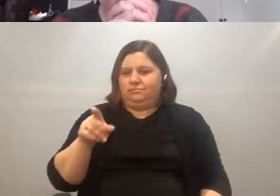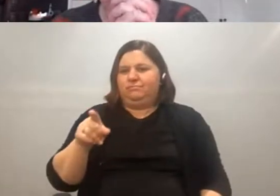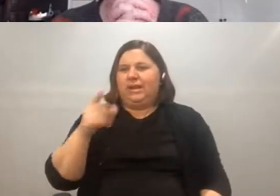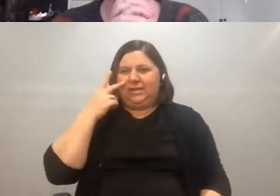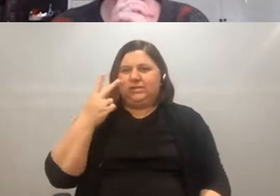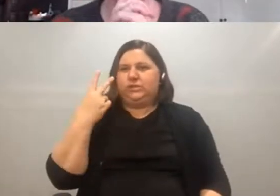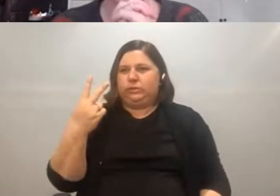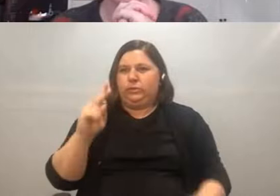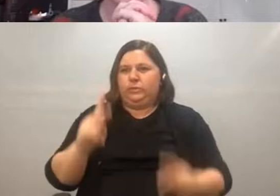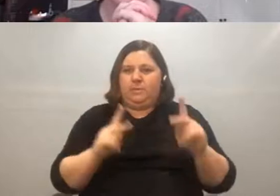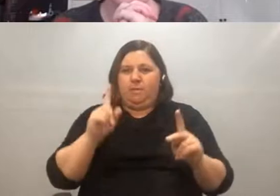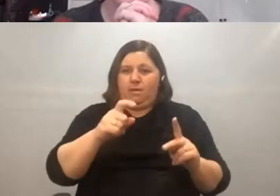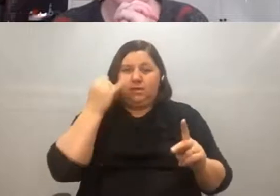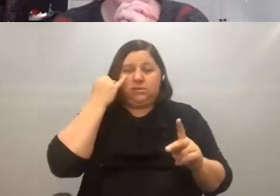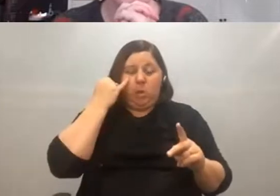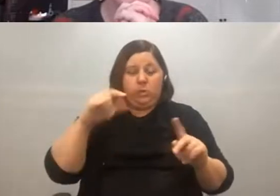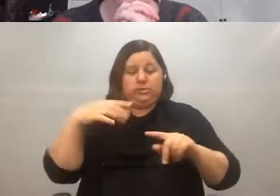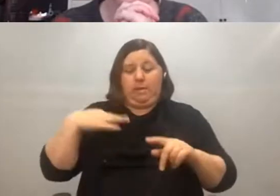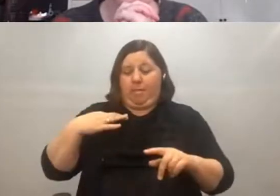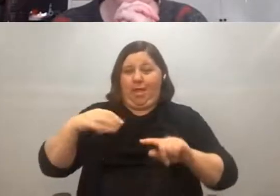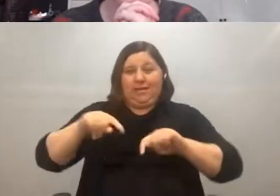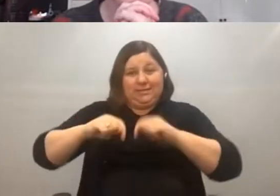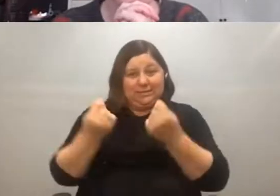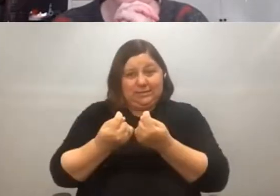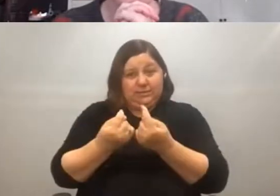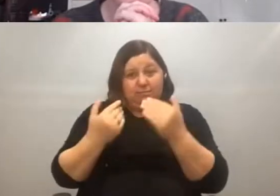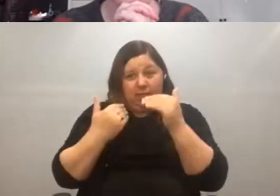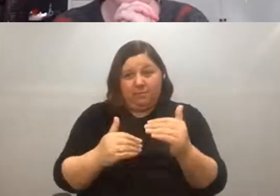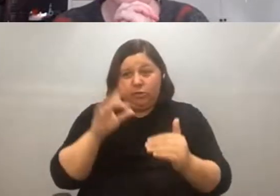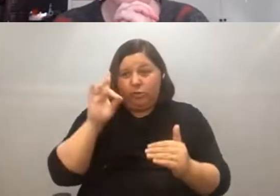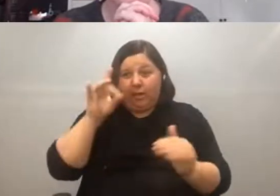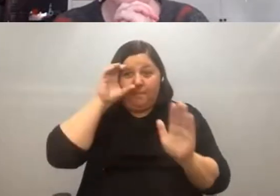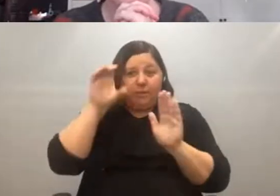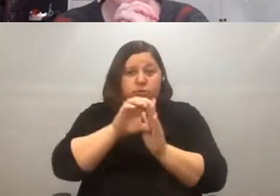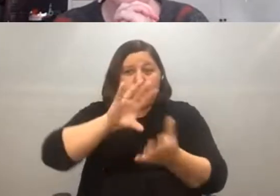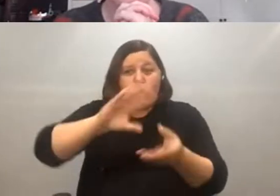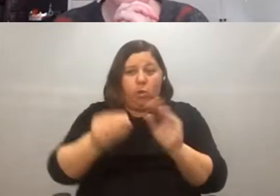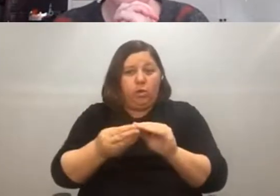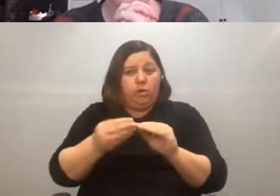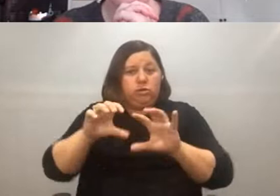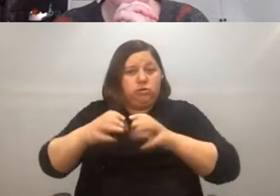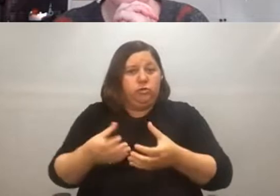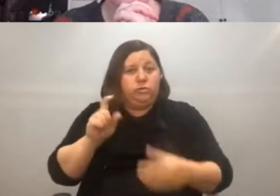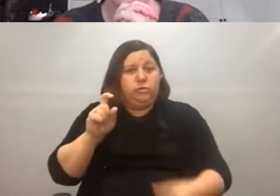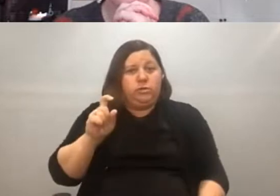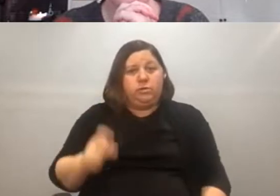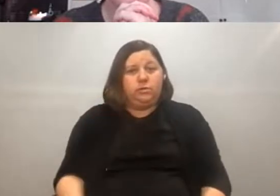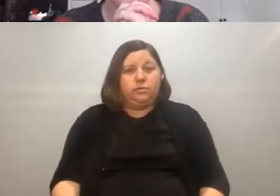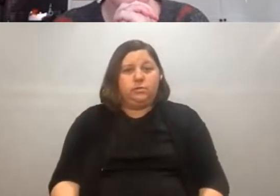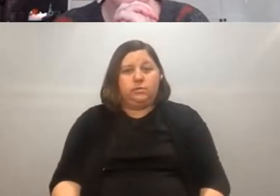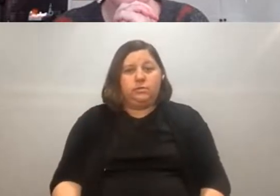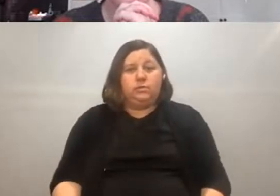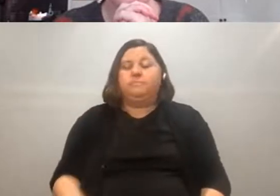if they're applying as a team are they still limited to eight images total for the group um